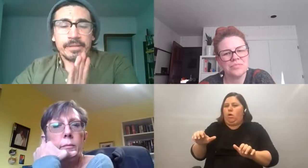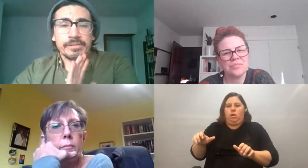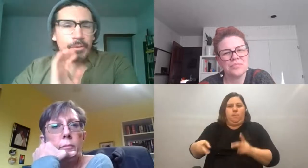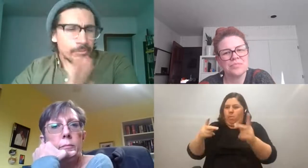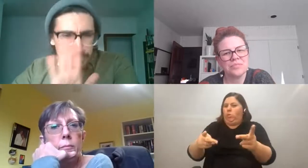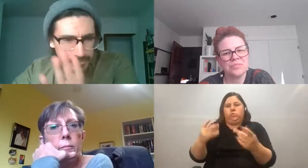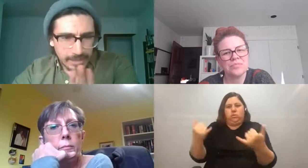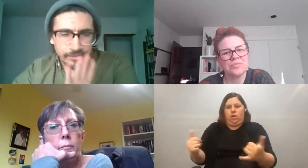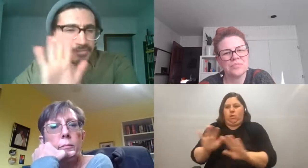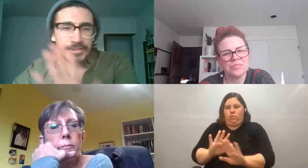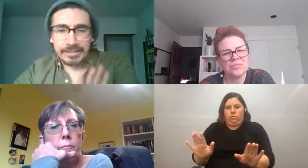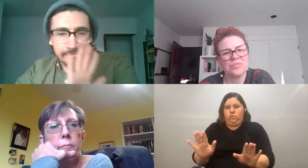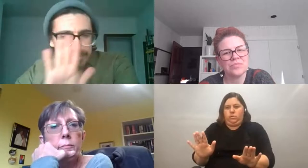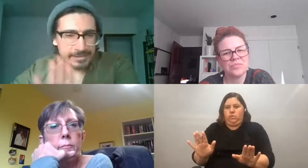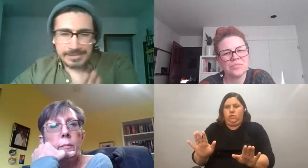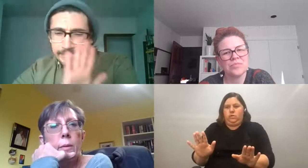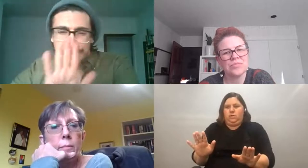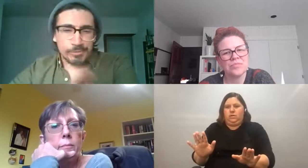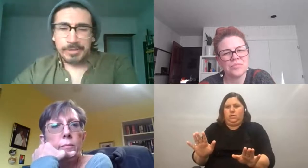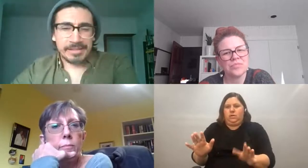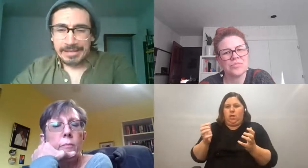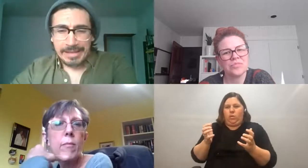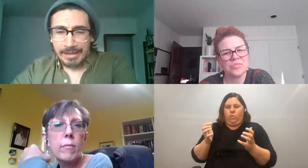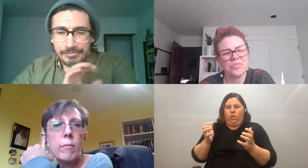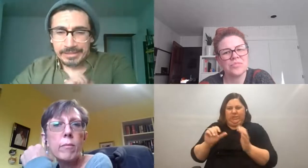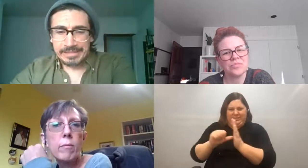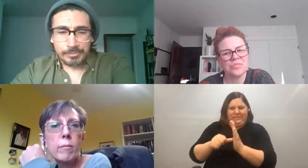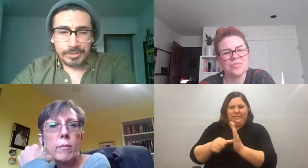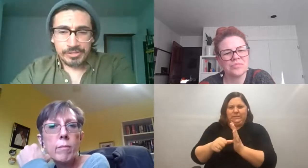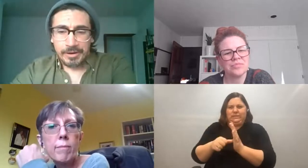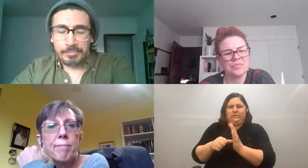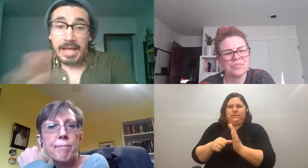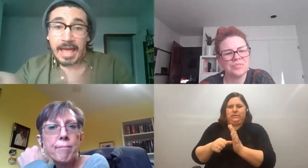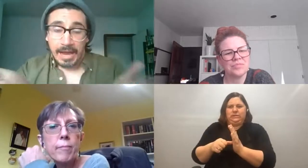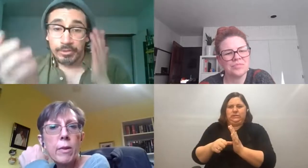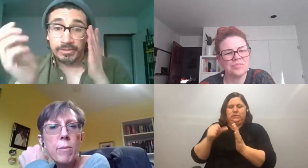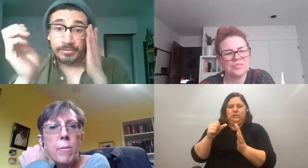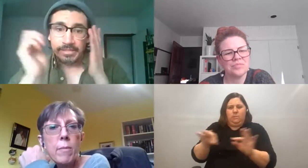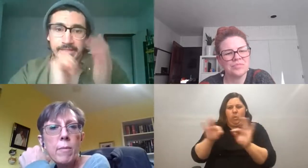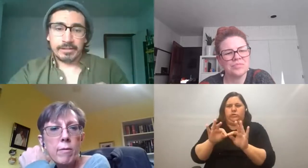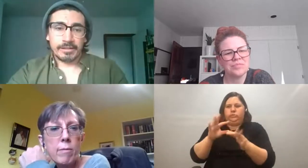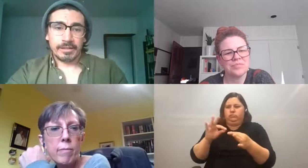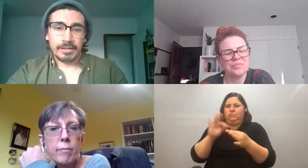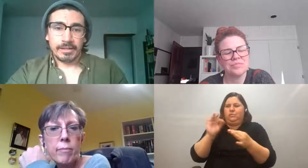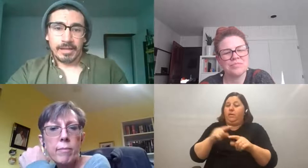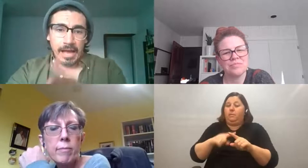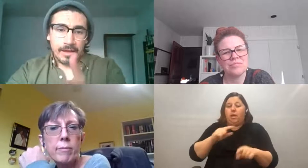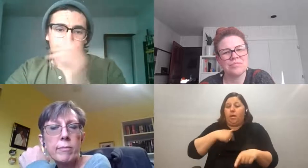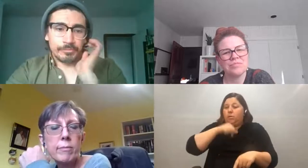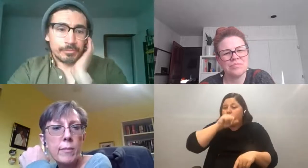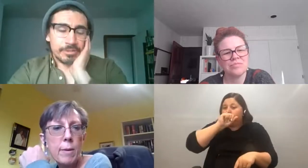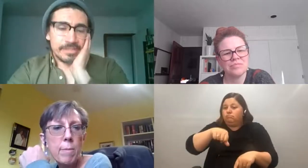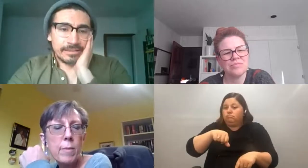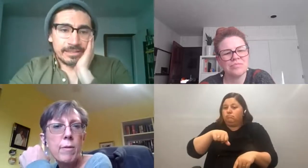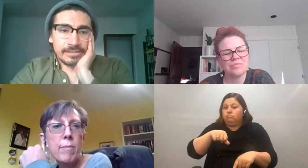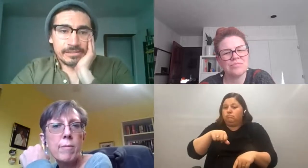so i just feel like just want to make that yeah i feel like that's important to share but i would love to hear um